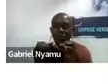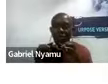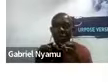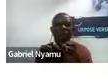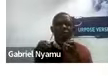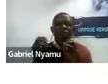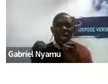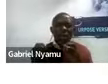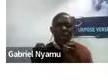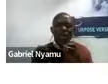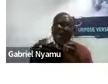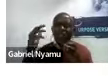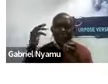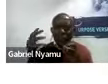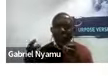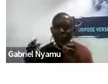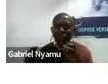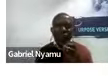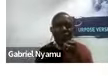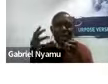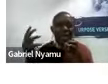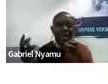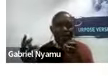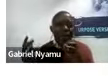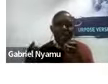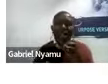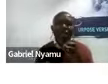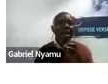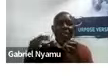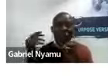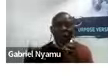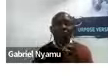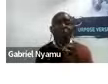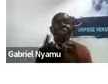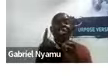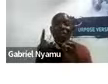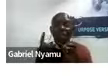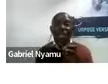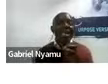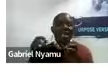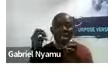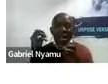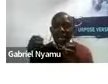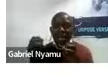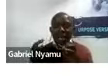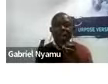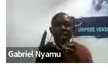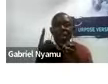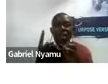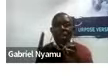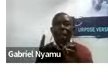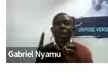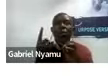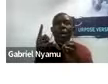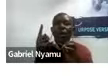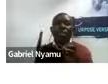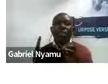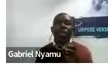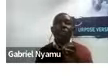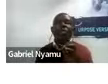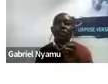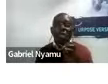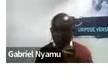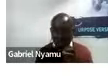haunt you. You go in a hotel, it haunts you. You go in a conference somewhere, it haunts you. You watch news, something legal. The only thing, we are